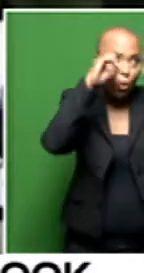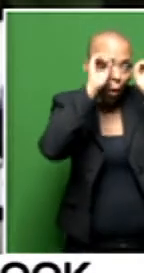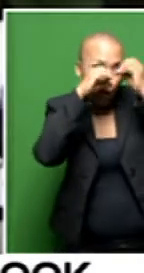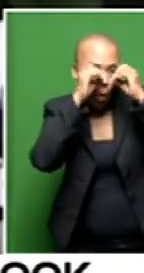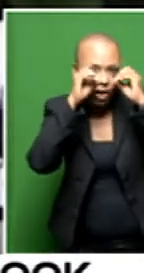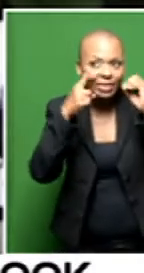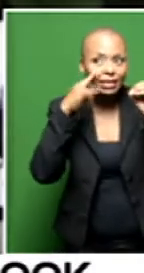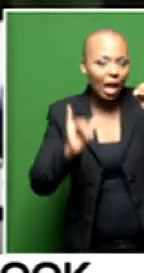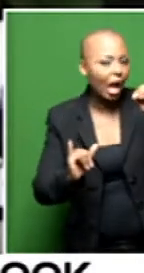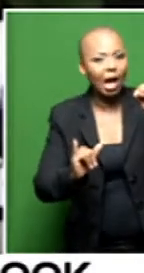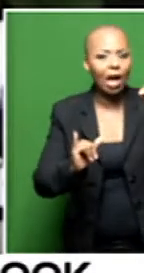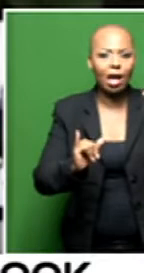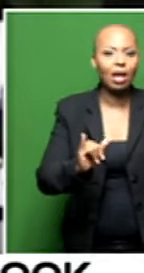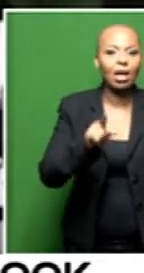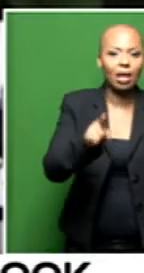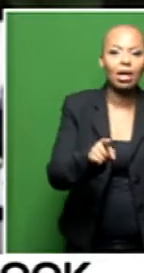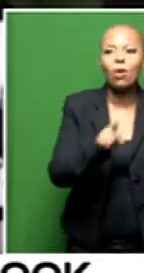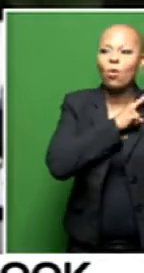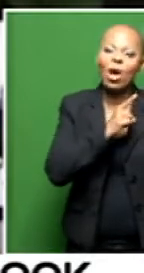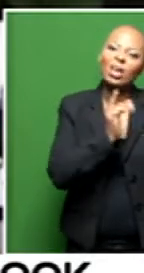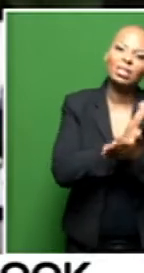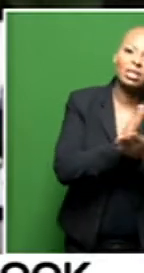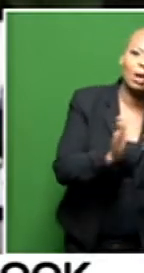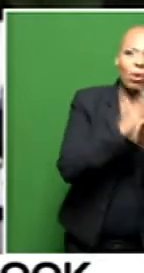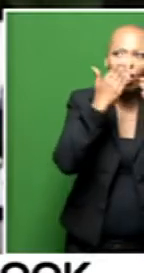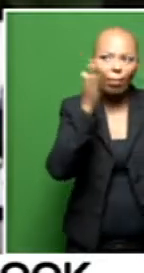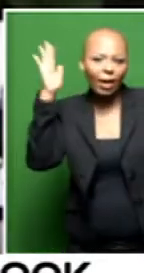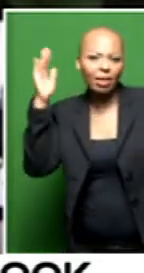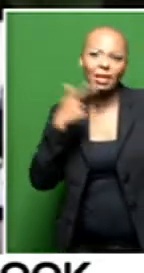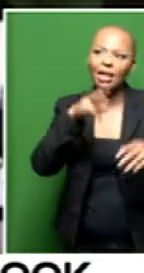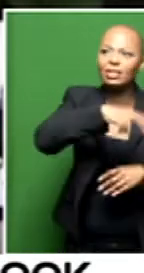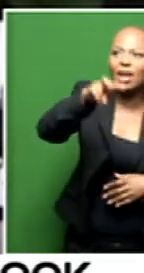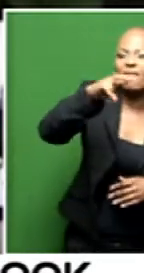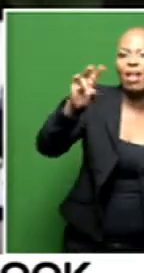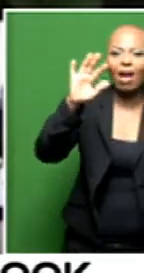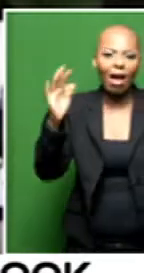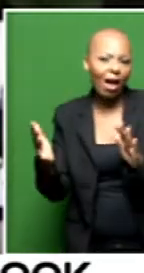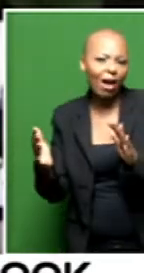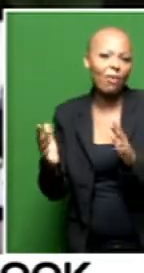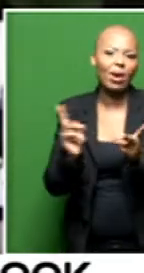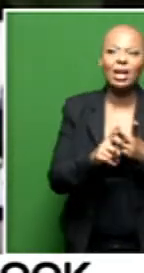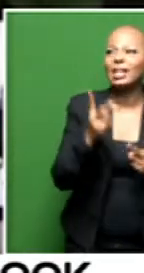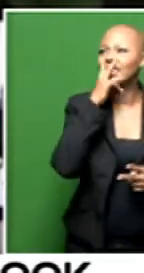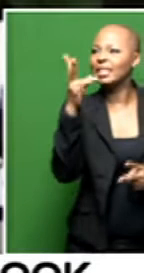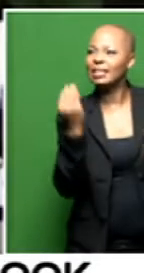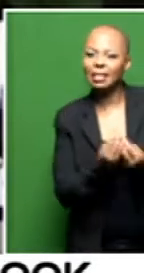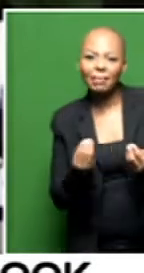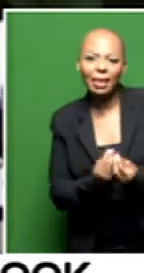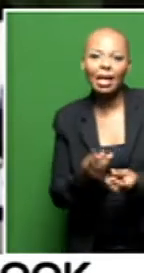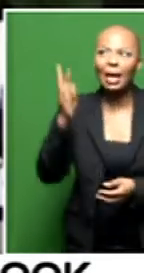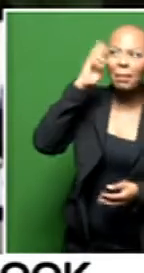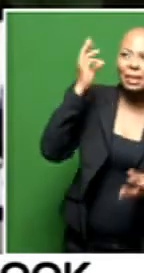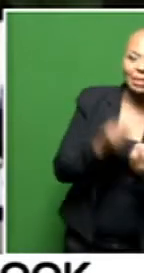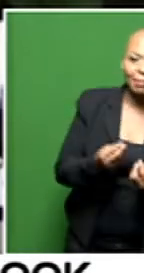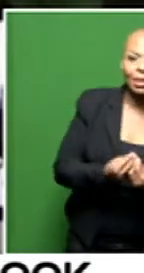You open the pages, there's a beautiful story of either how I traveled, things that I remembered, things that I've seen. Because I like to observe life,